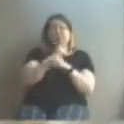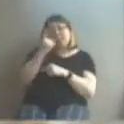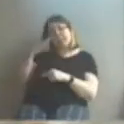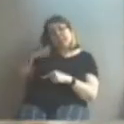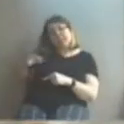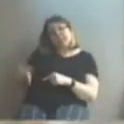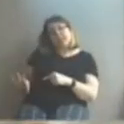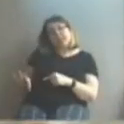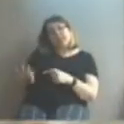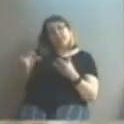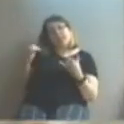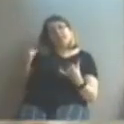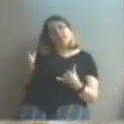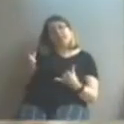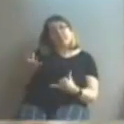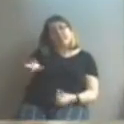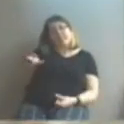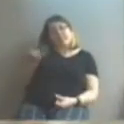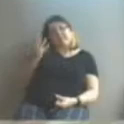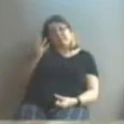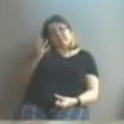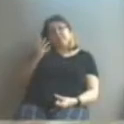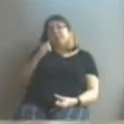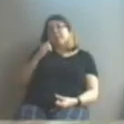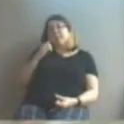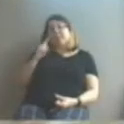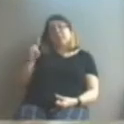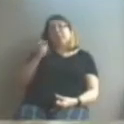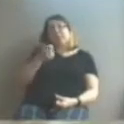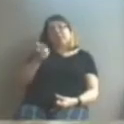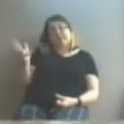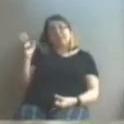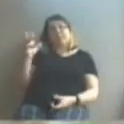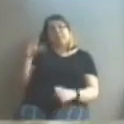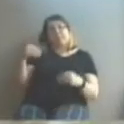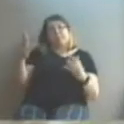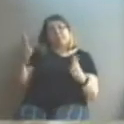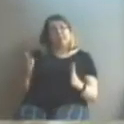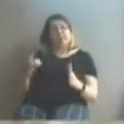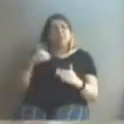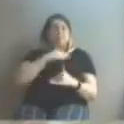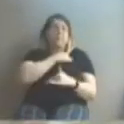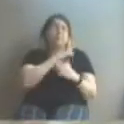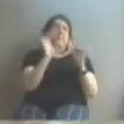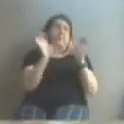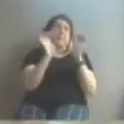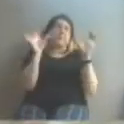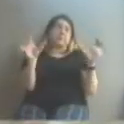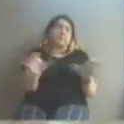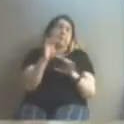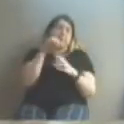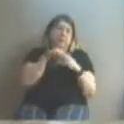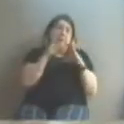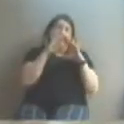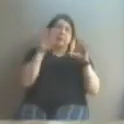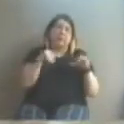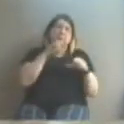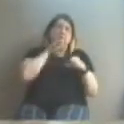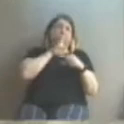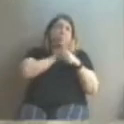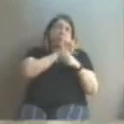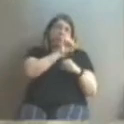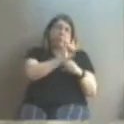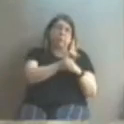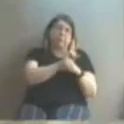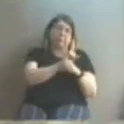of that is now for several of our providers, we have been certified to do in-house warranty work.